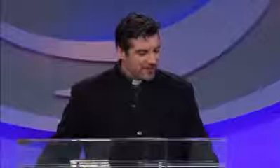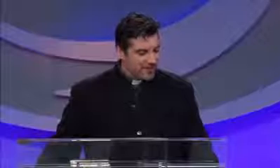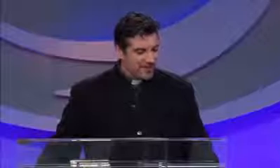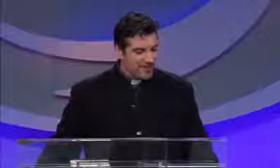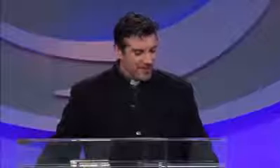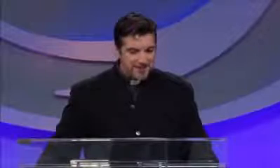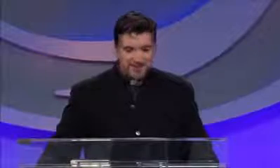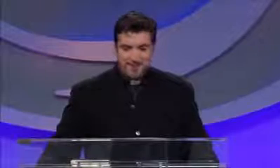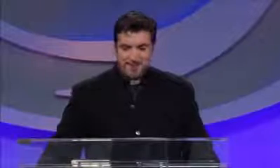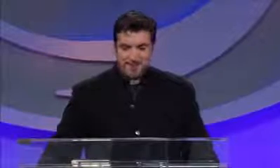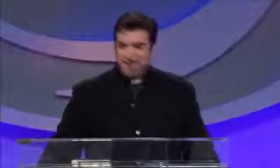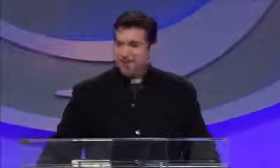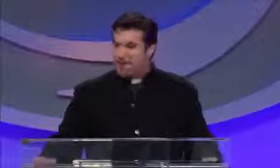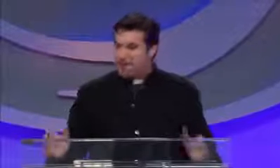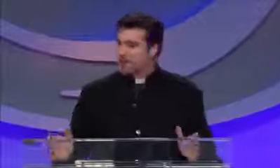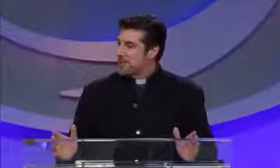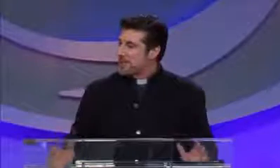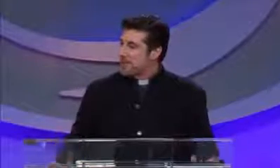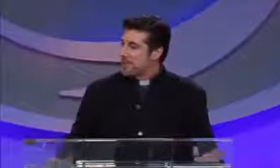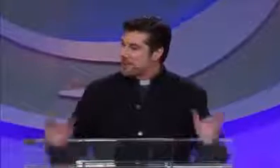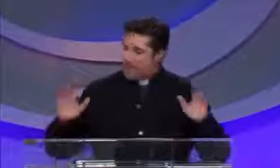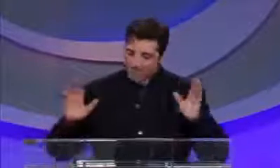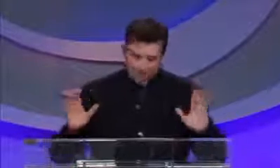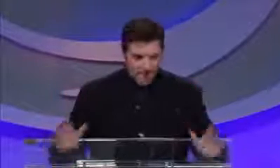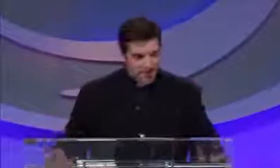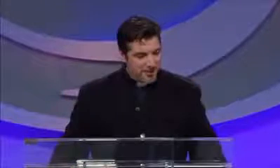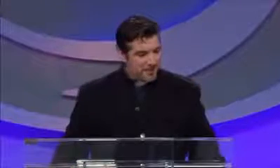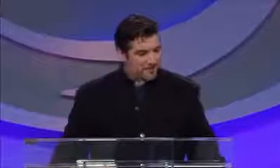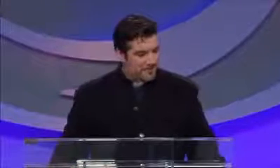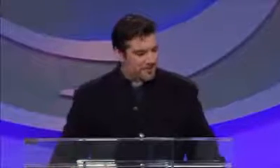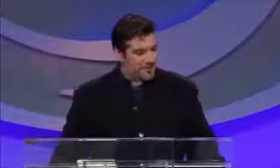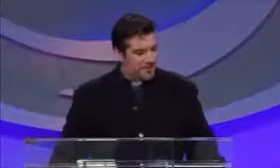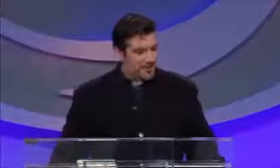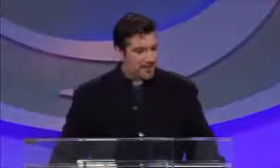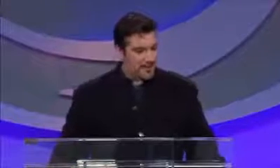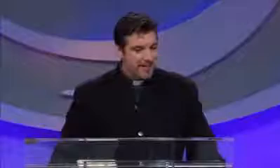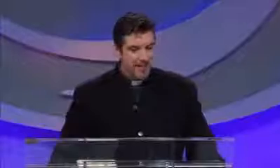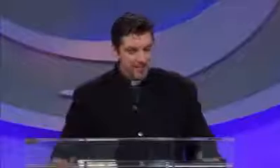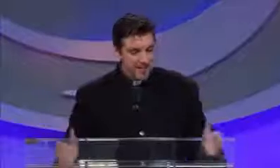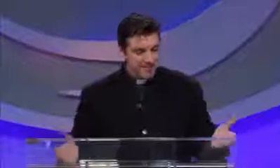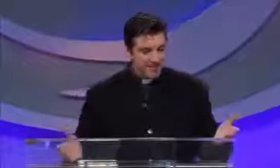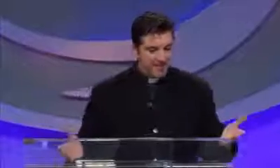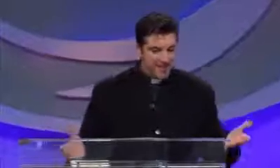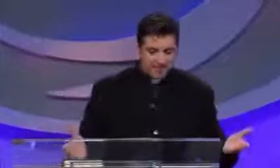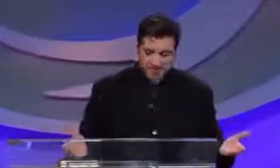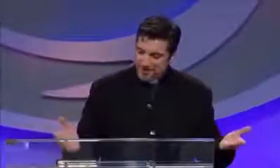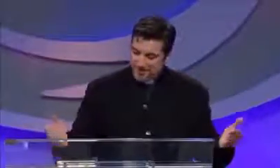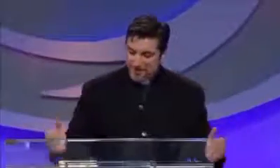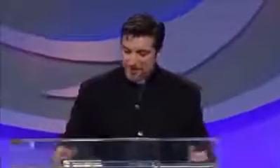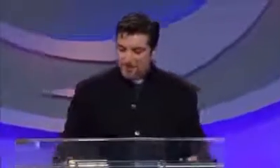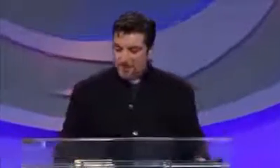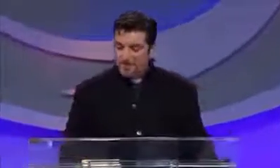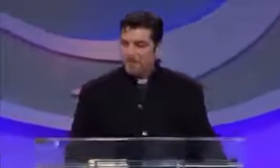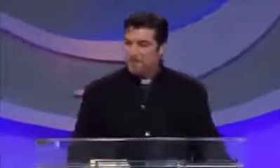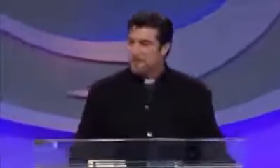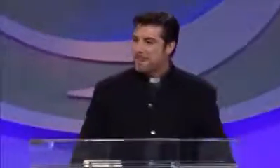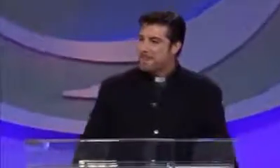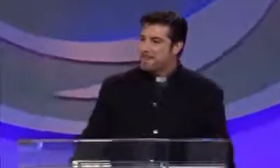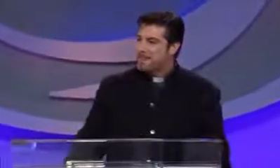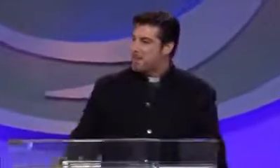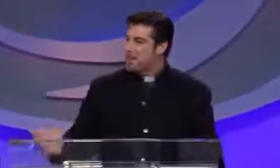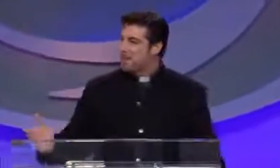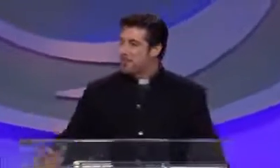Father Mario? He said, yes. So I ran upstairs to my office where there was no noise. And I said, what are you phoning me